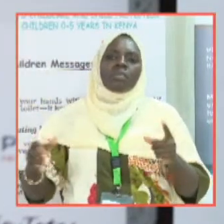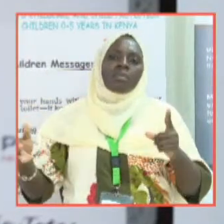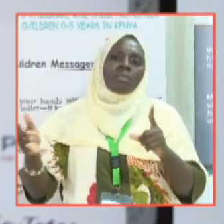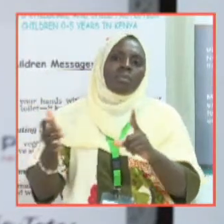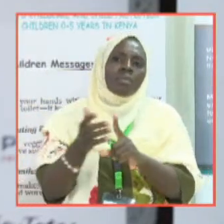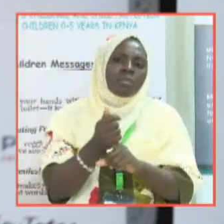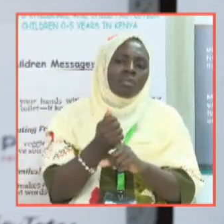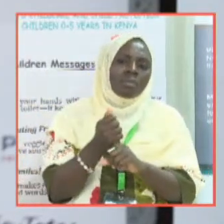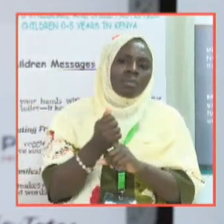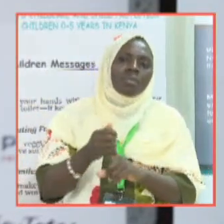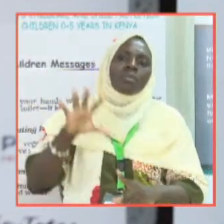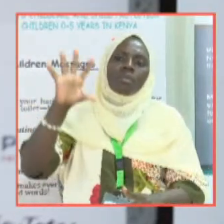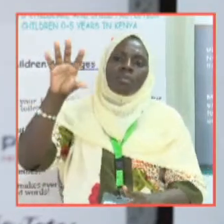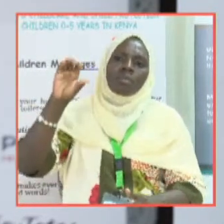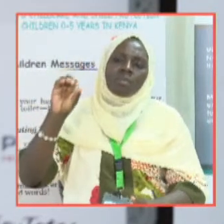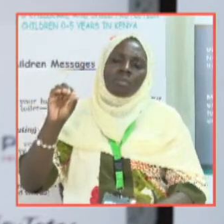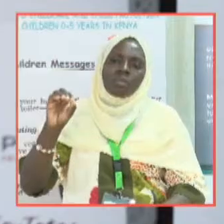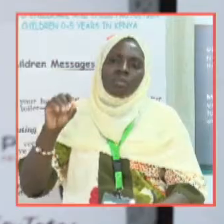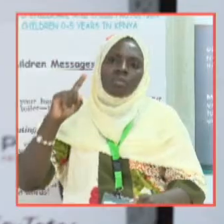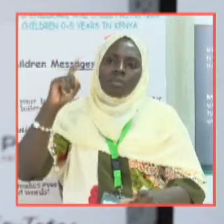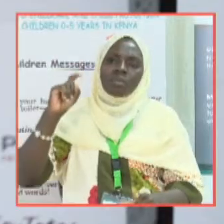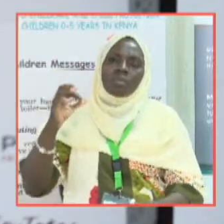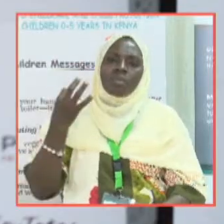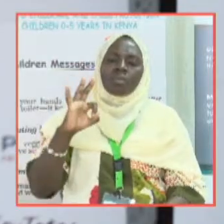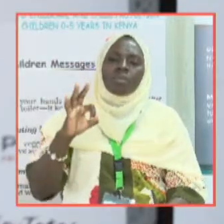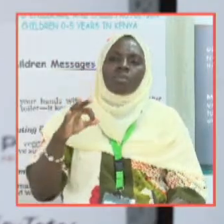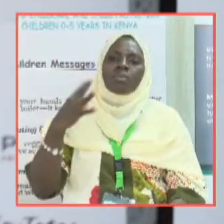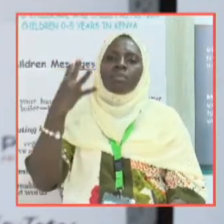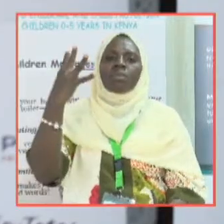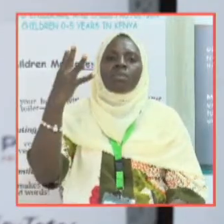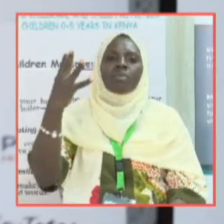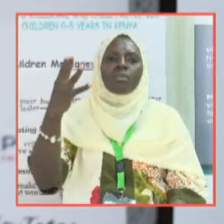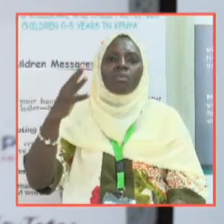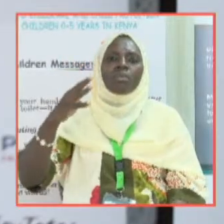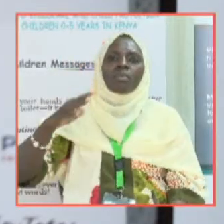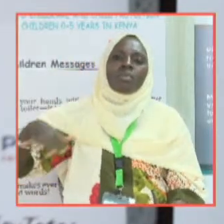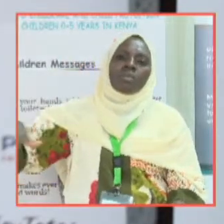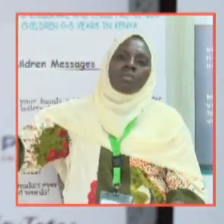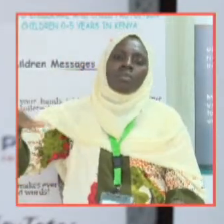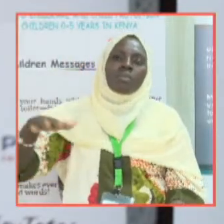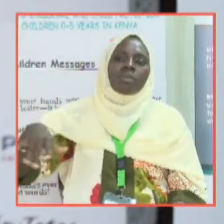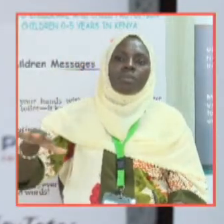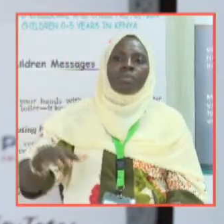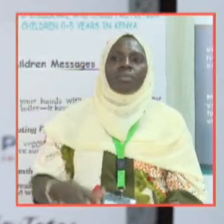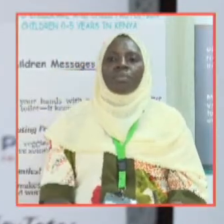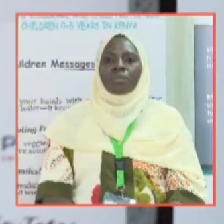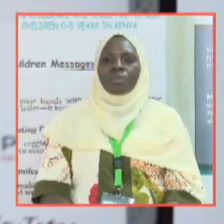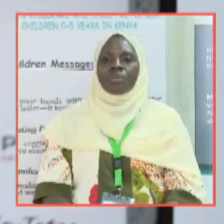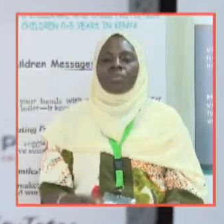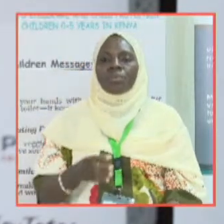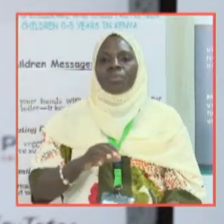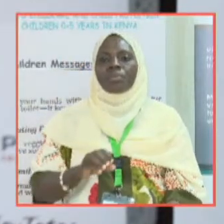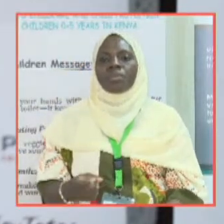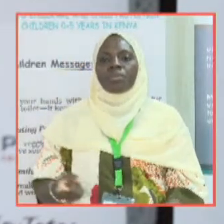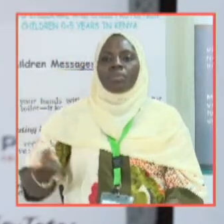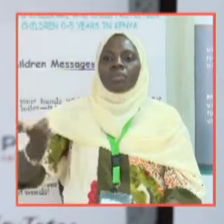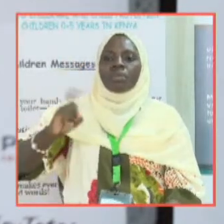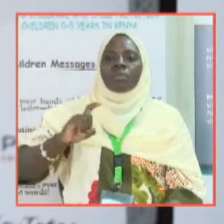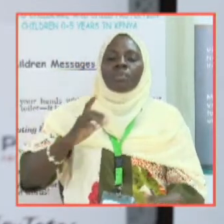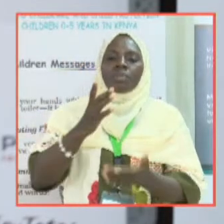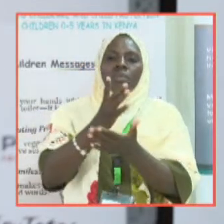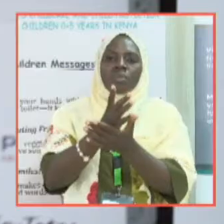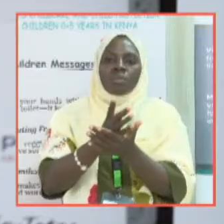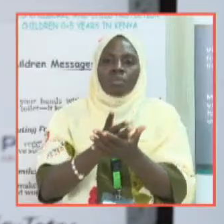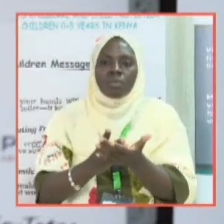of all the 5 components, with more than half of the mentioned subcomponents having an